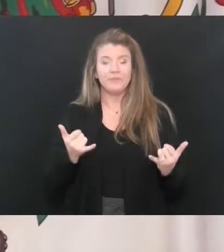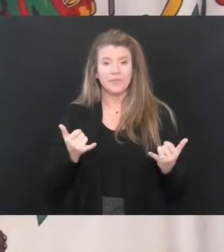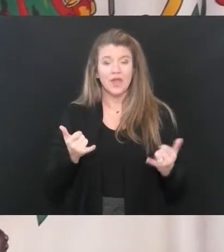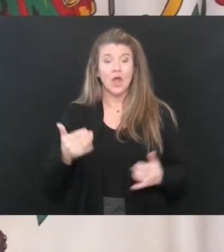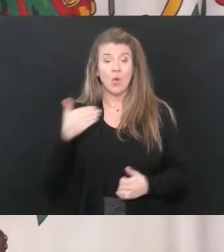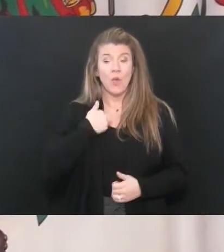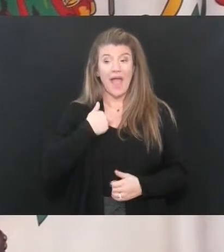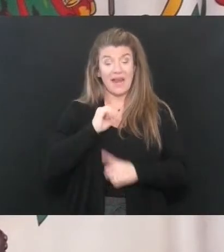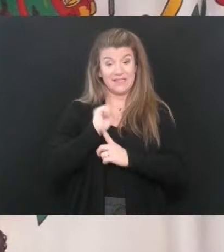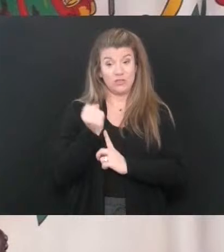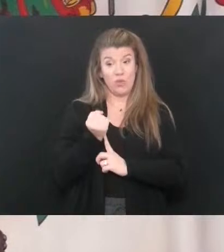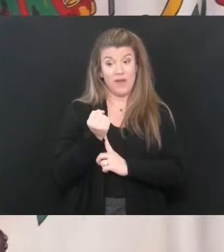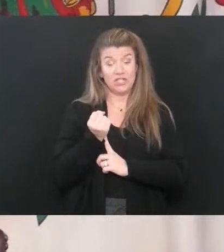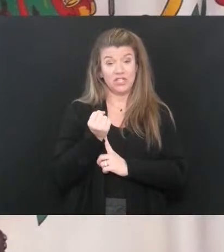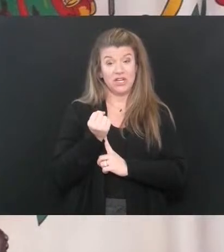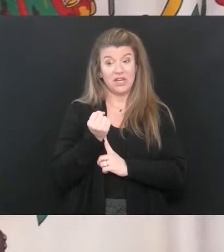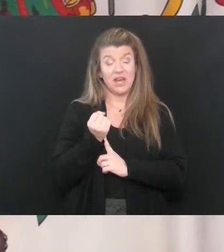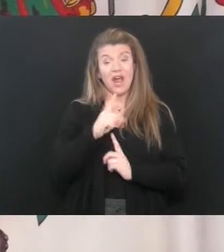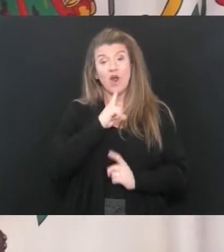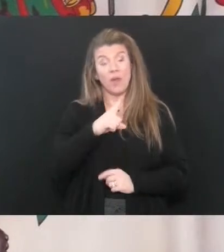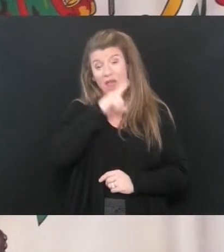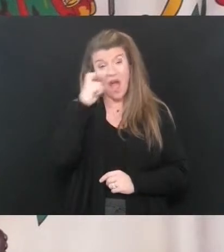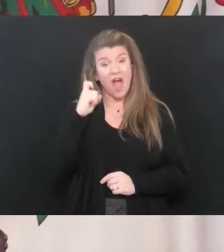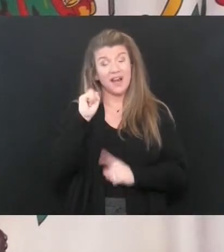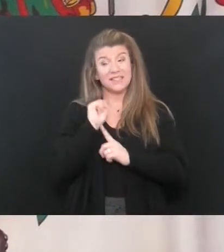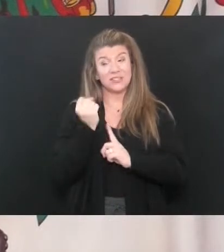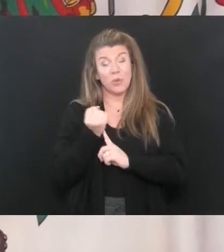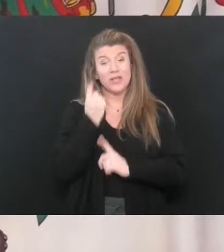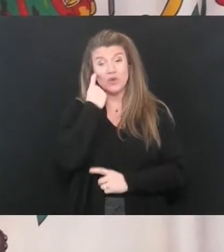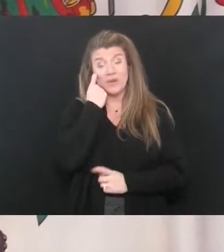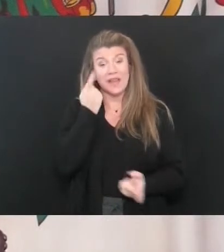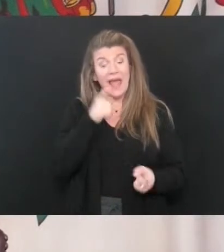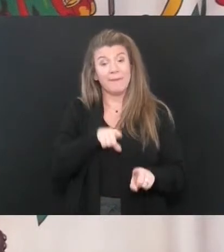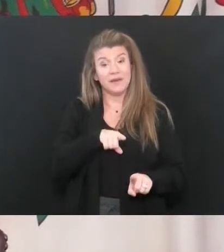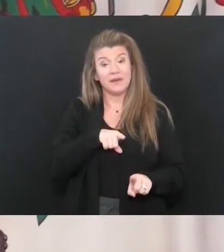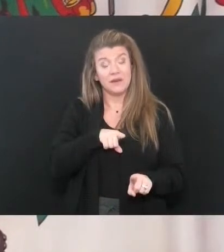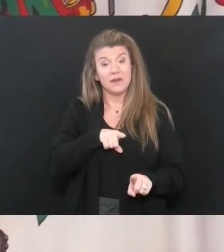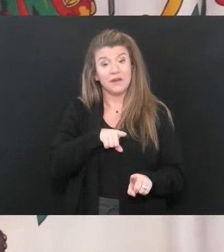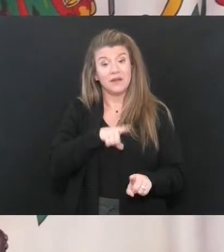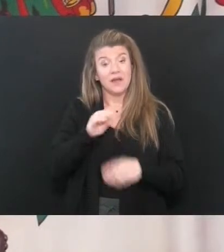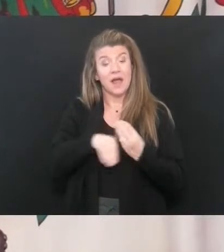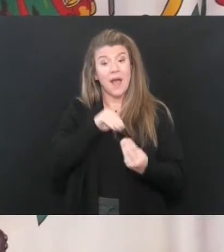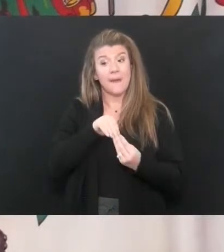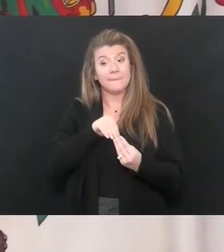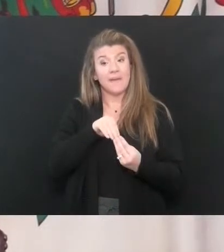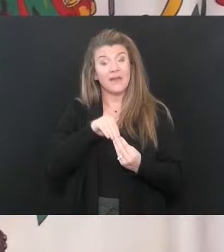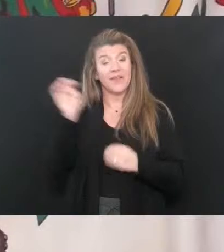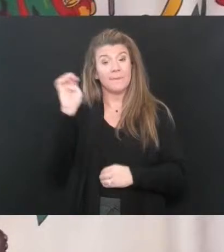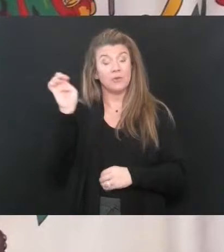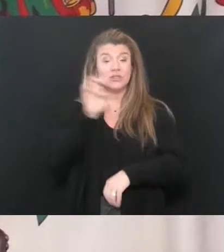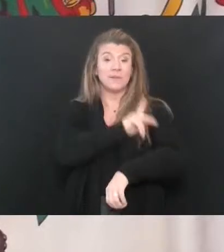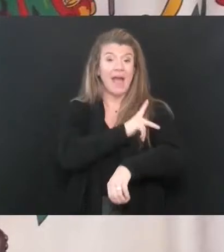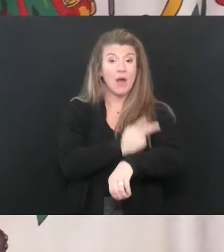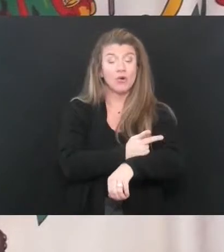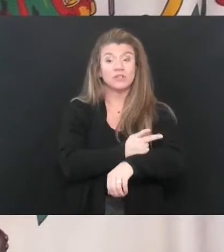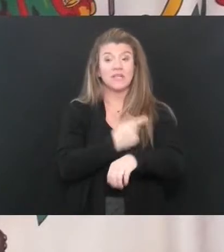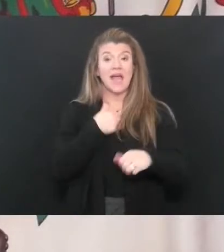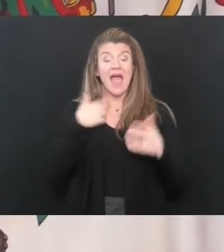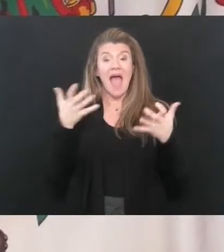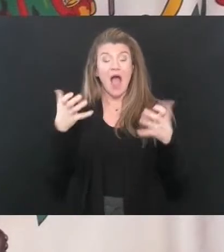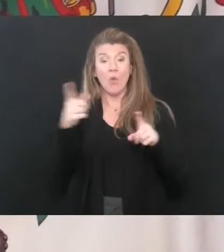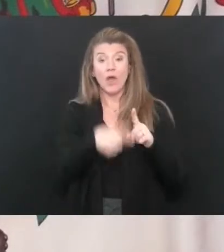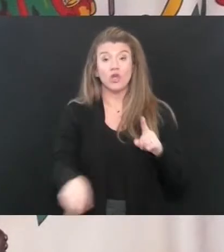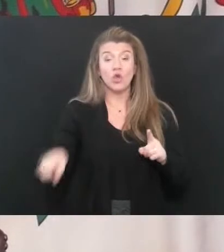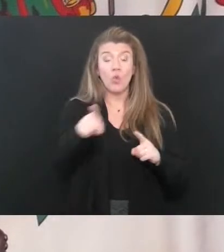just a situation, a very ugly situation that just happened, in regard to the emergency powers. I want everybody to know without any